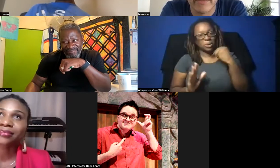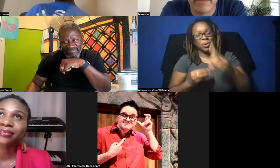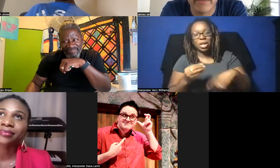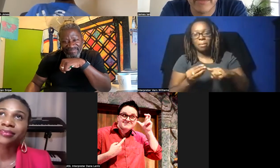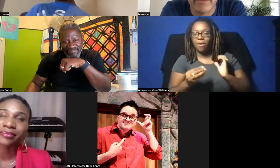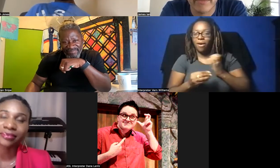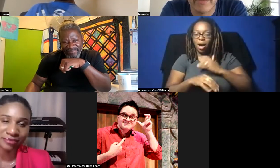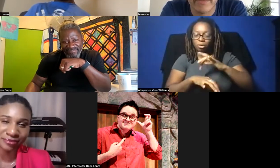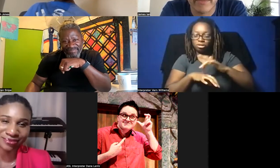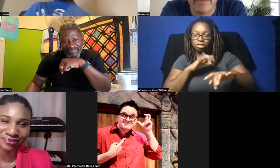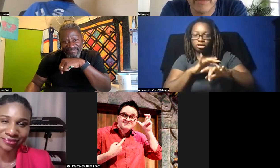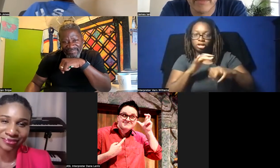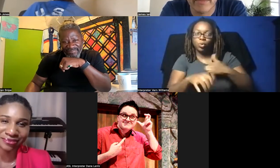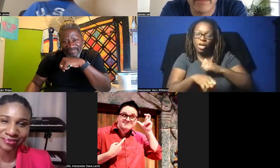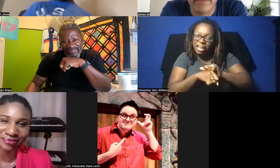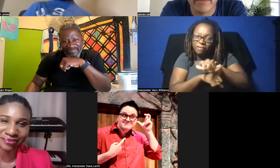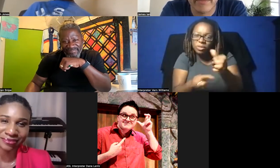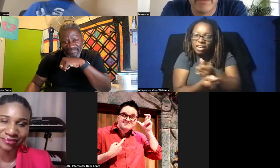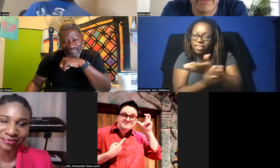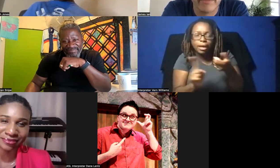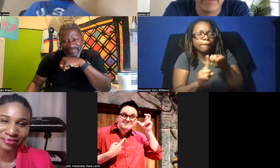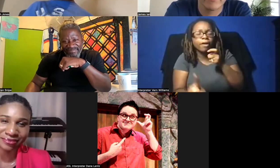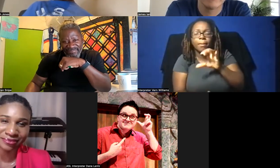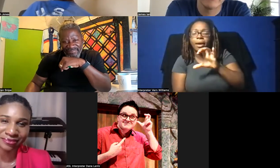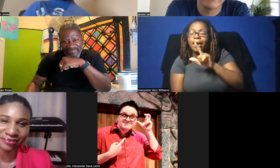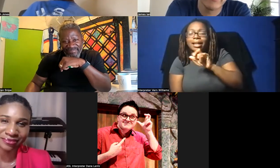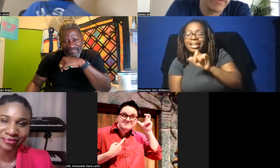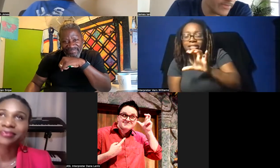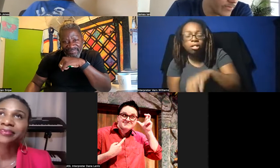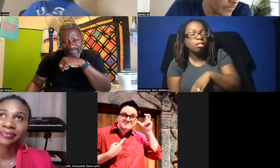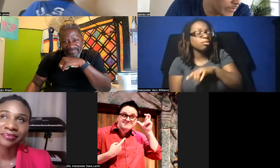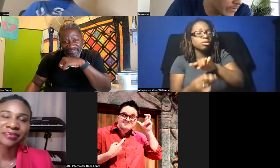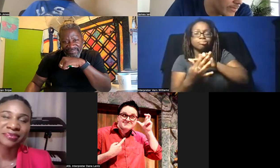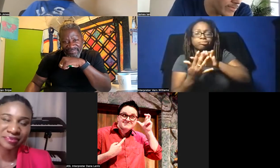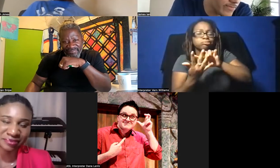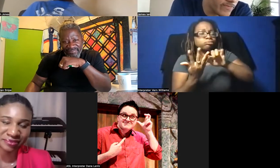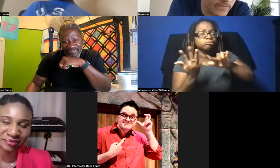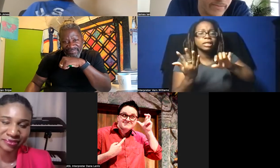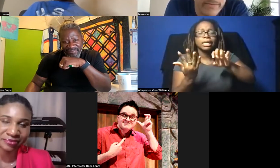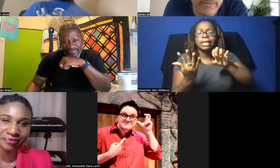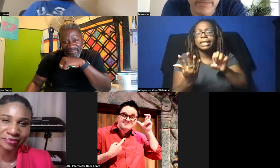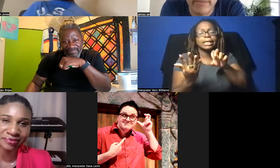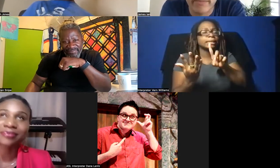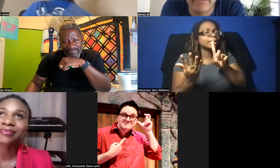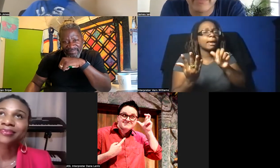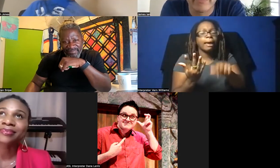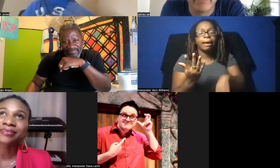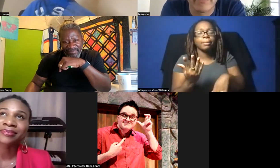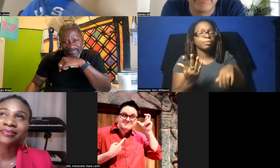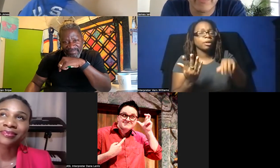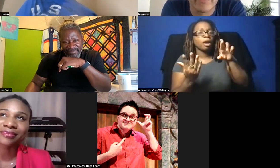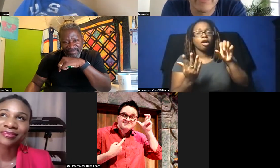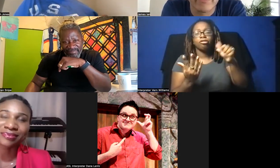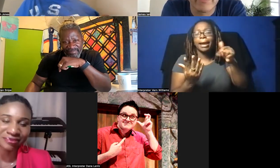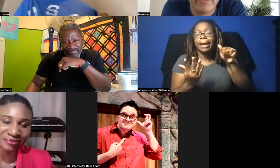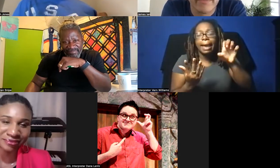we do influence everything from classical to rock and roll to deep house to EDM to reggaeton. And don't get me started